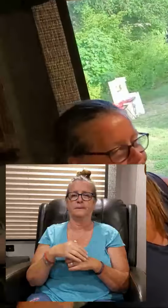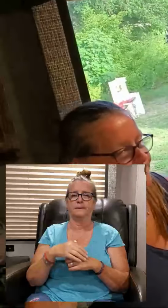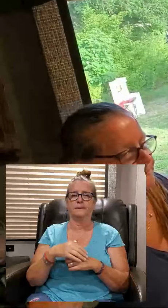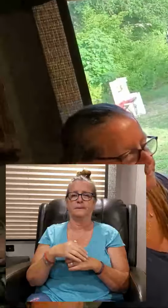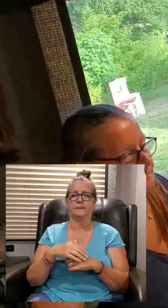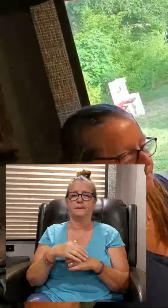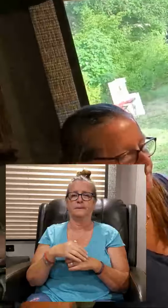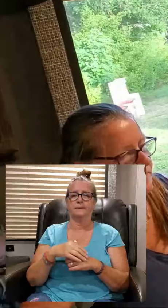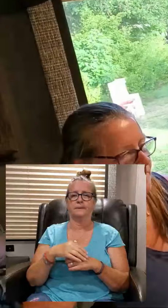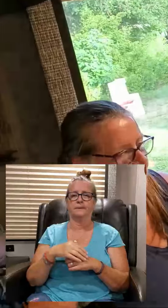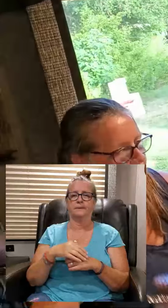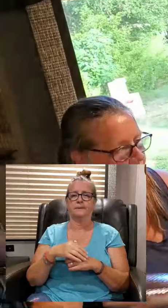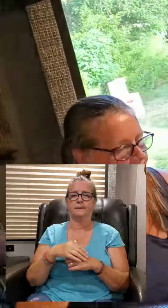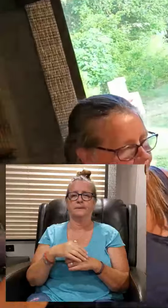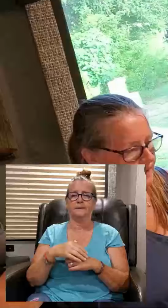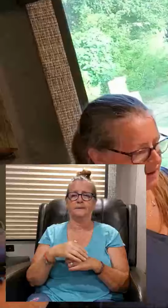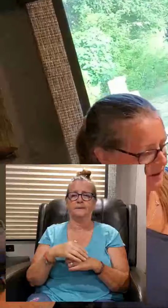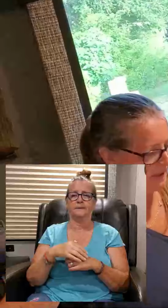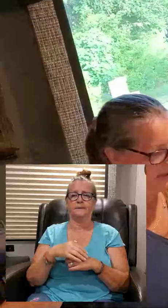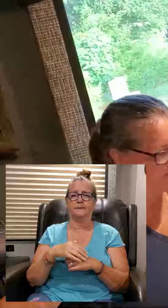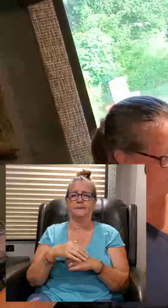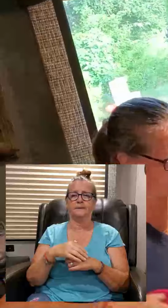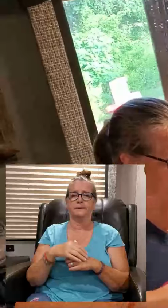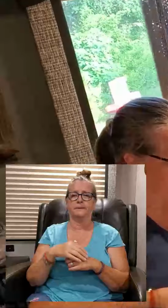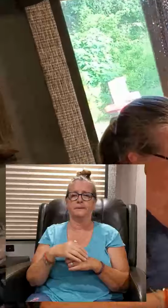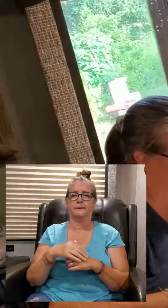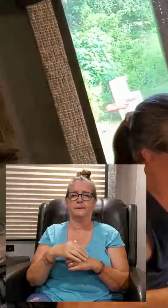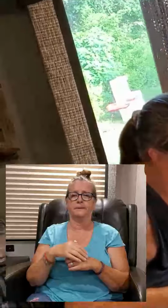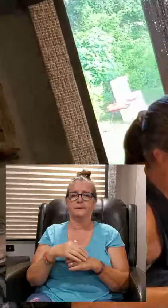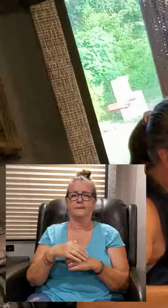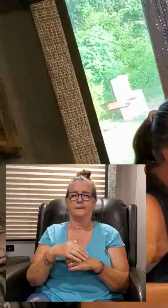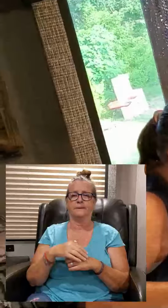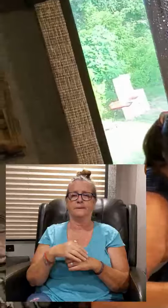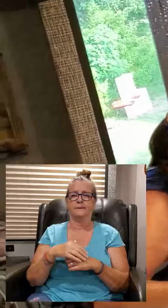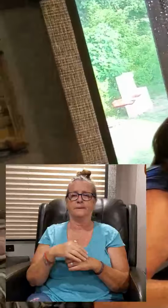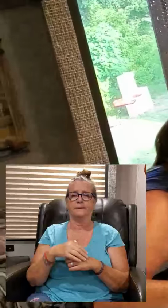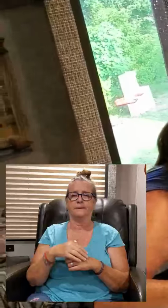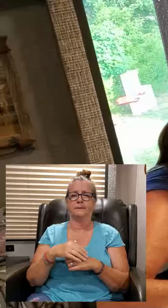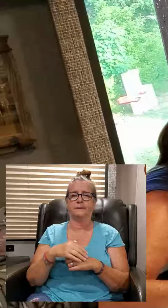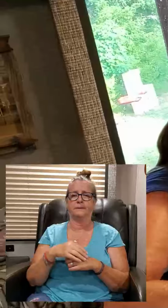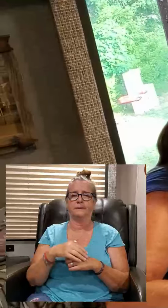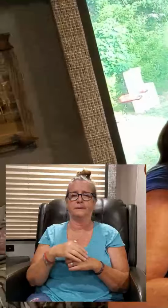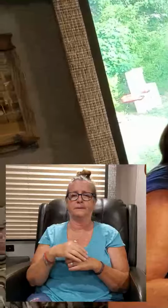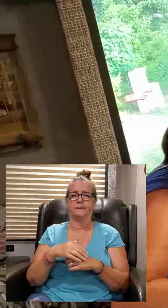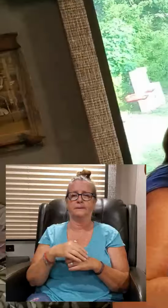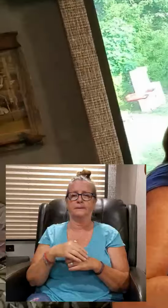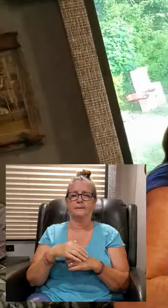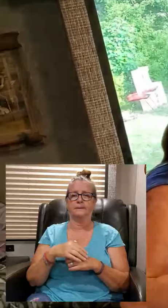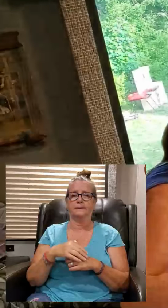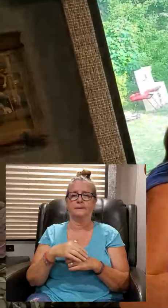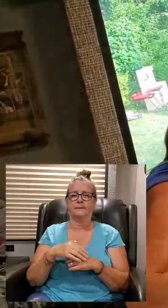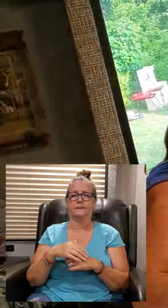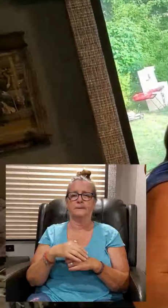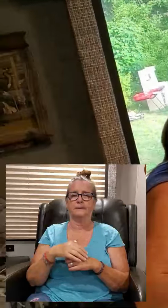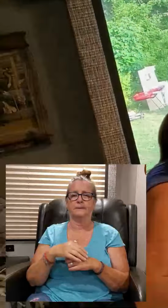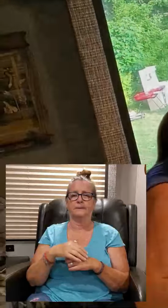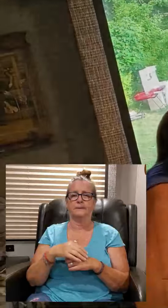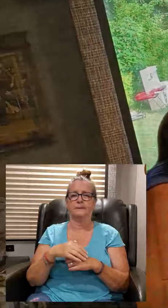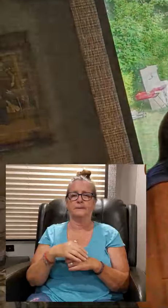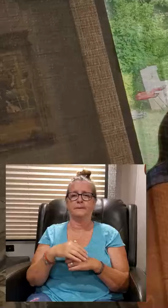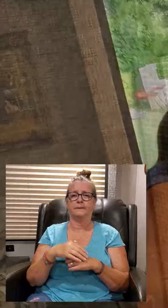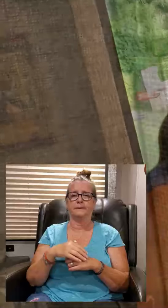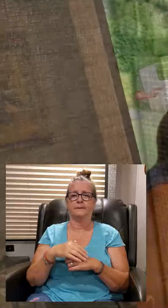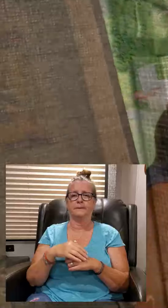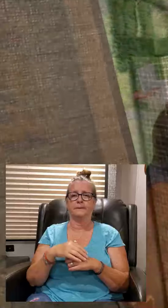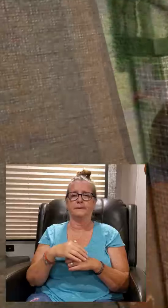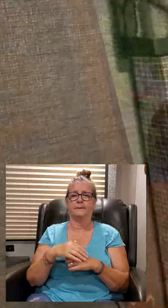granddaughter, she's in charge and she is helping. She's actually managing the project. She's putting a piece